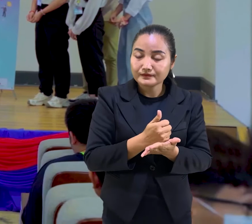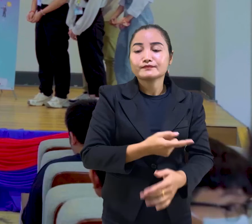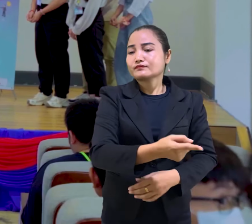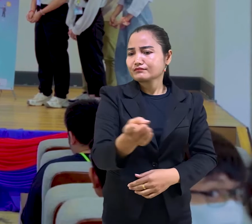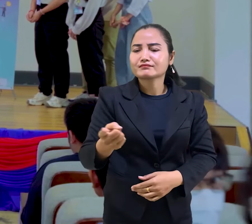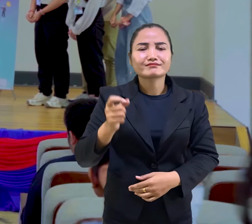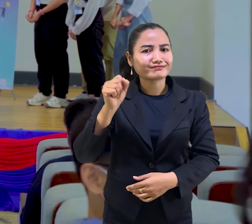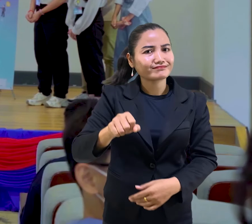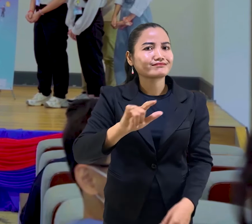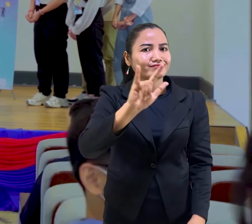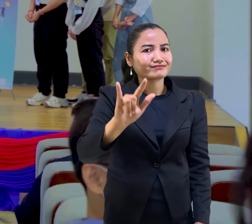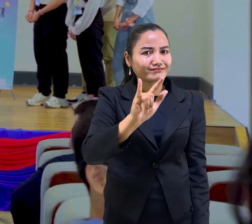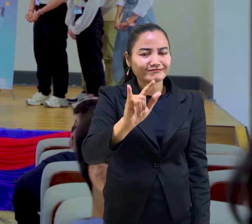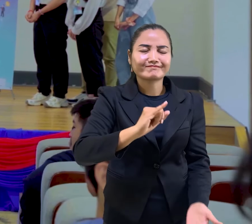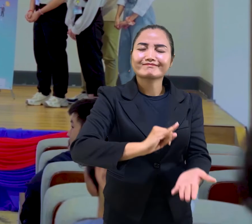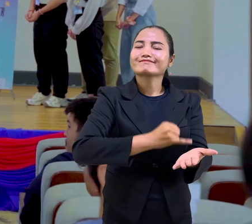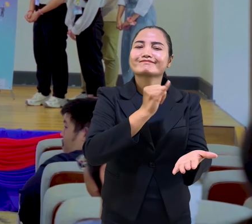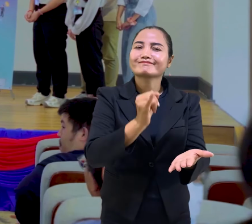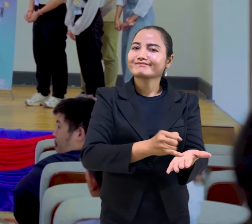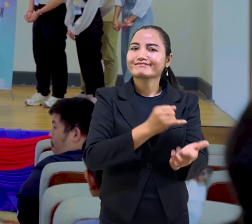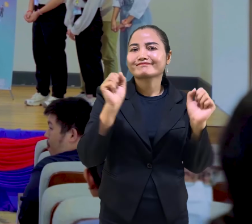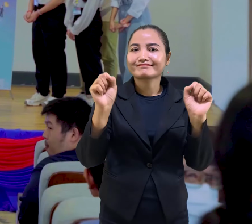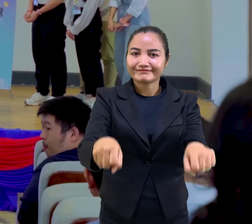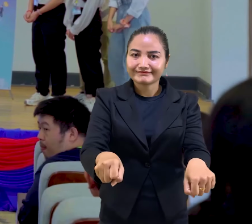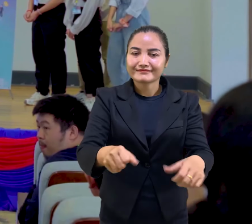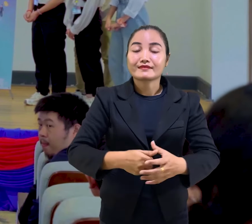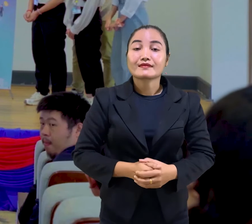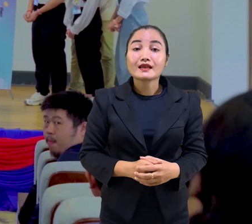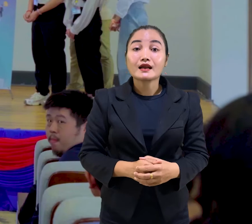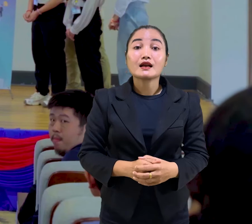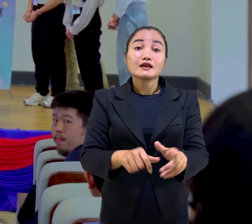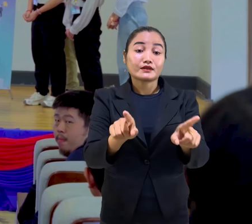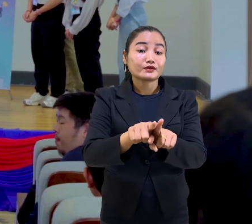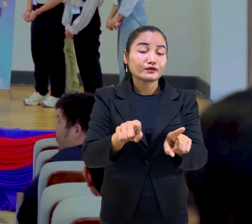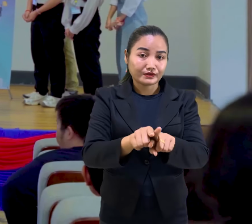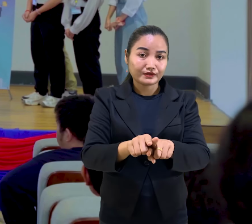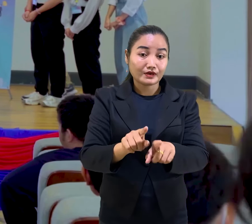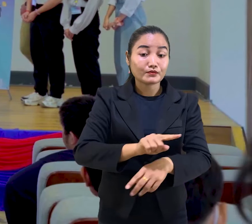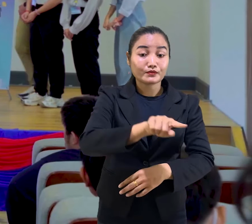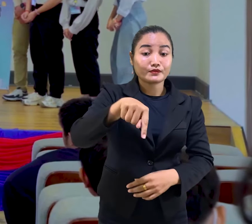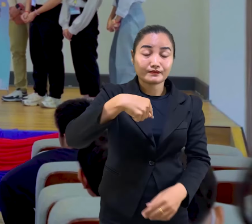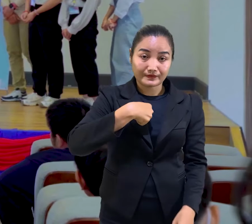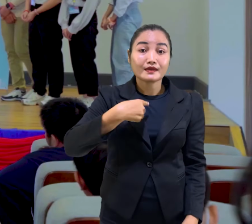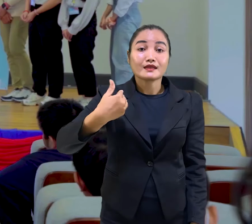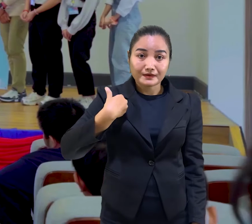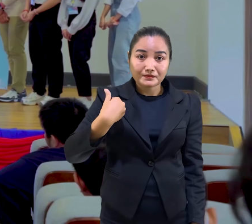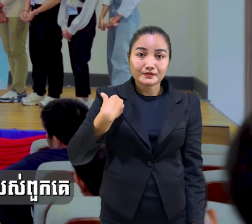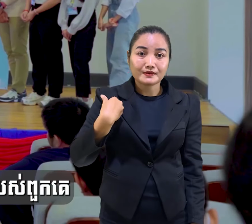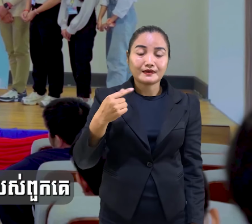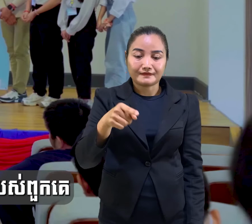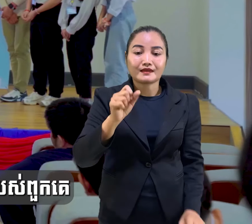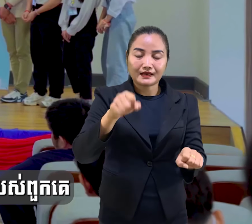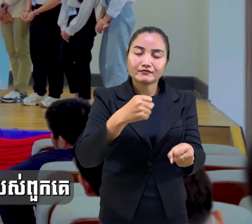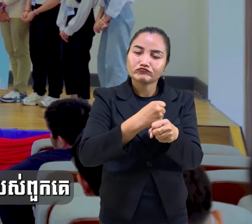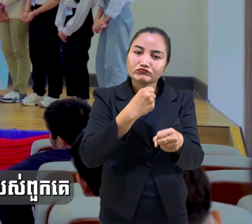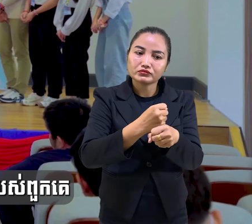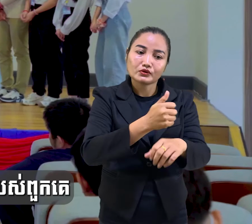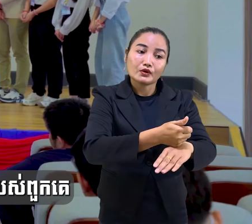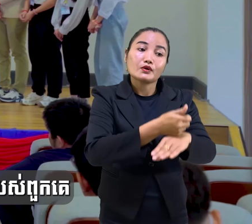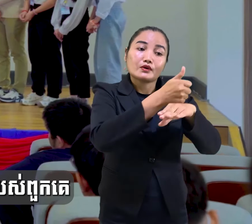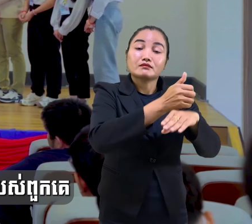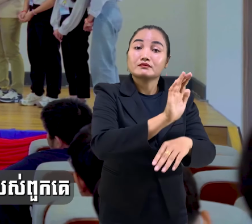app, they can generate the auto portfolio from our app to showcase their skill to the employers as well. So we have the